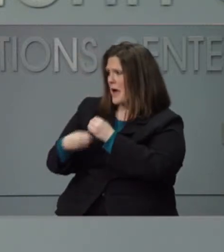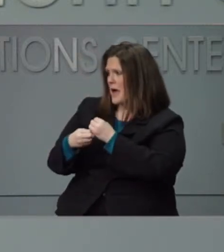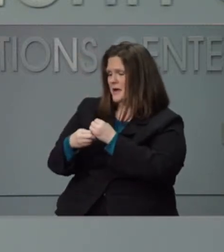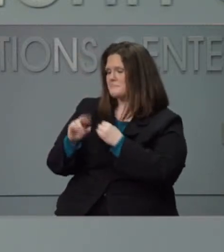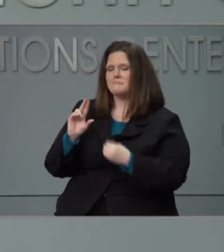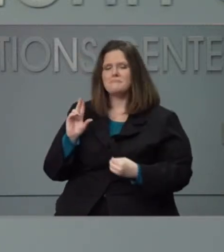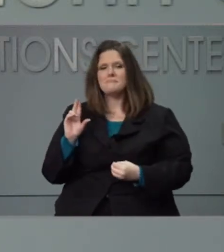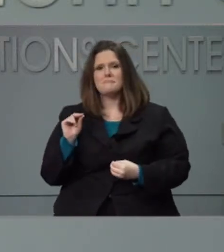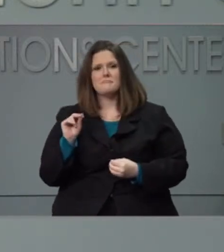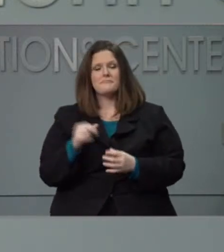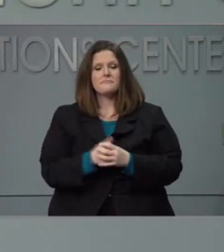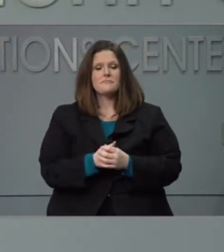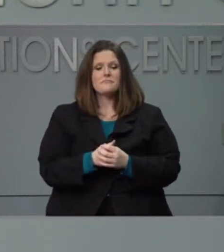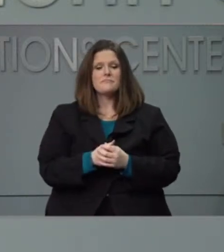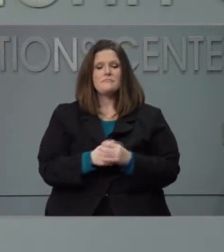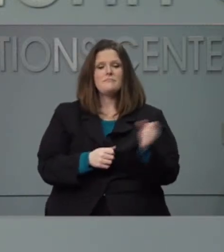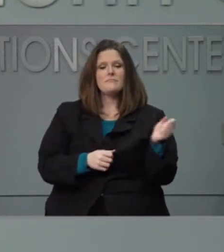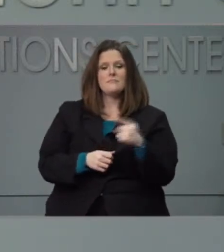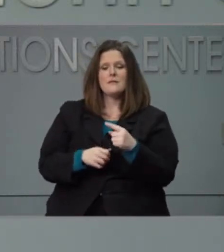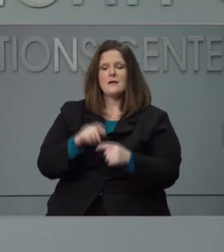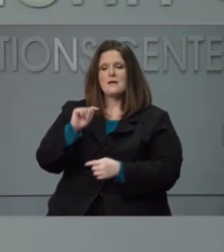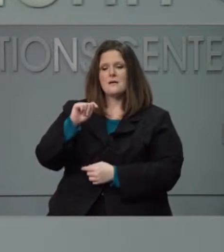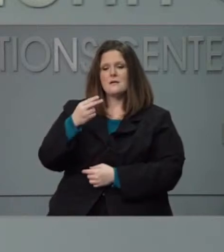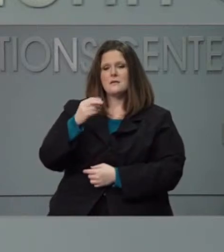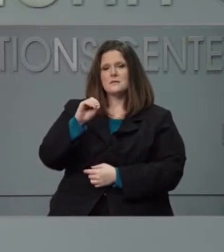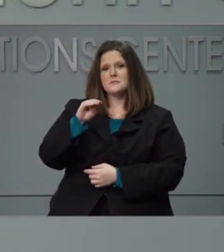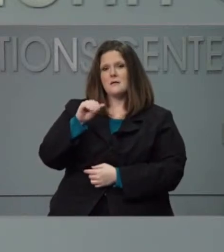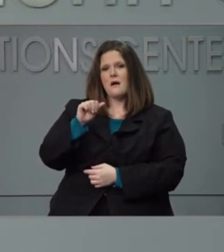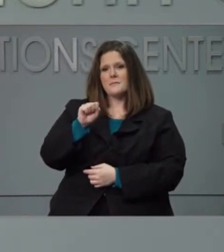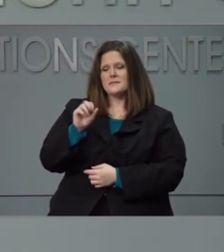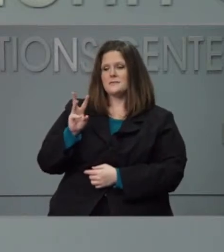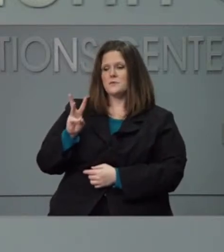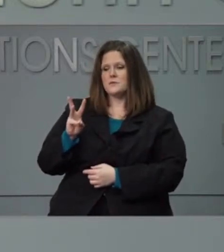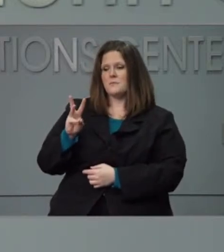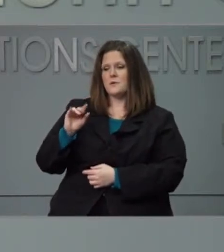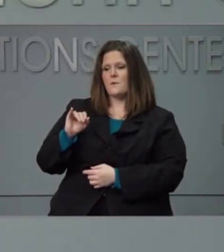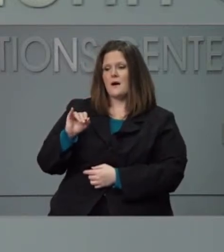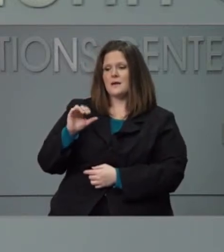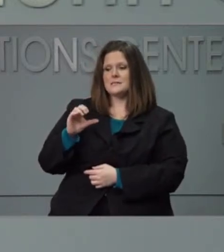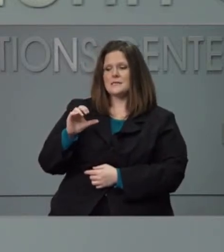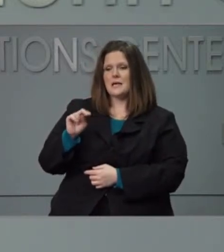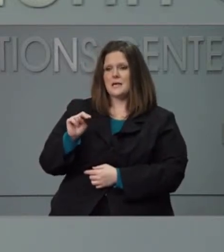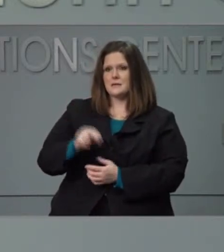Our next question is from Thomas Waybrecht with WITN.